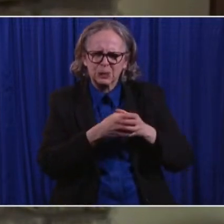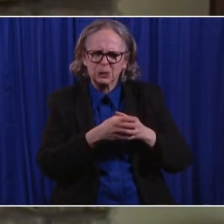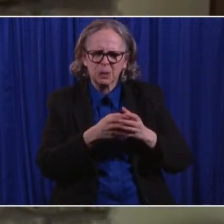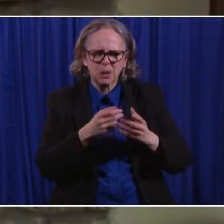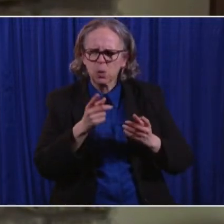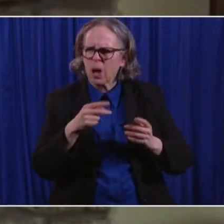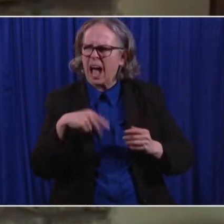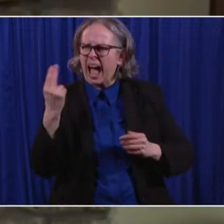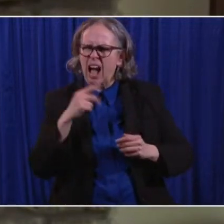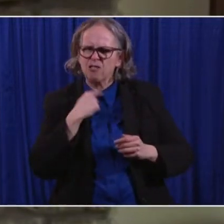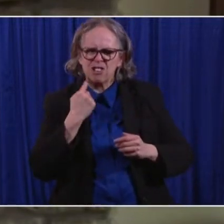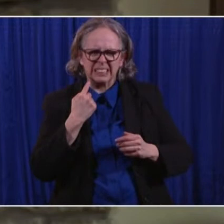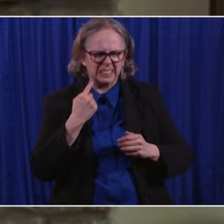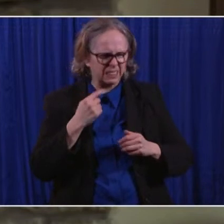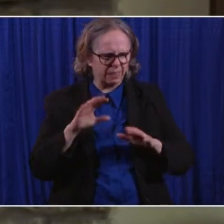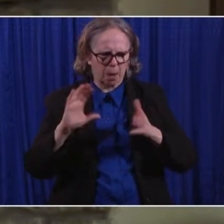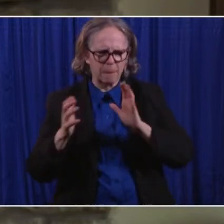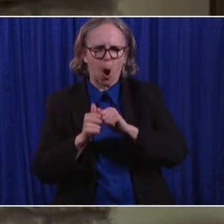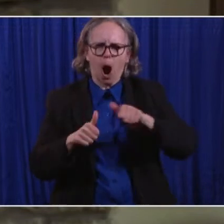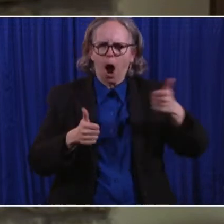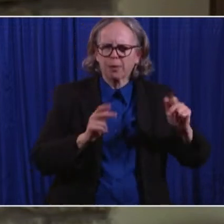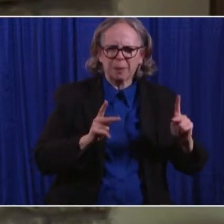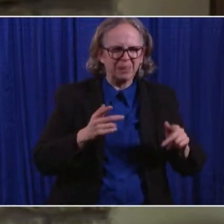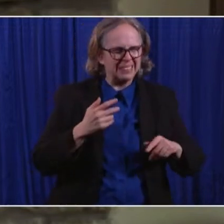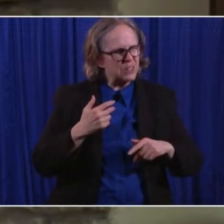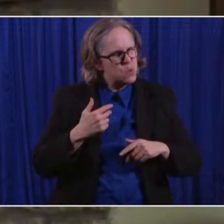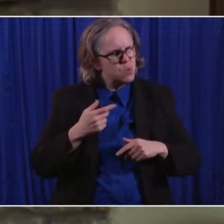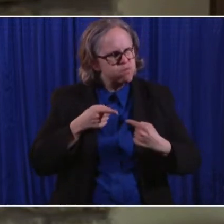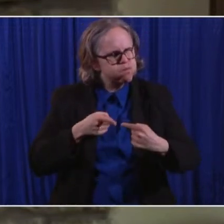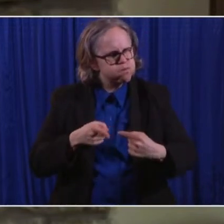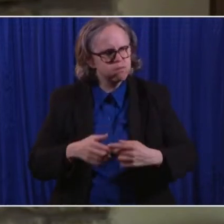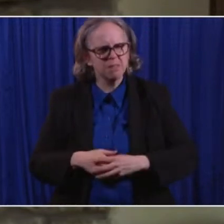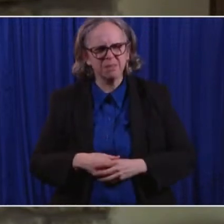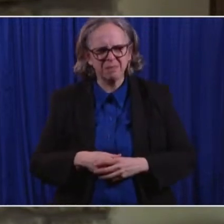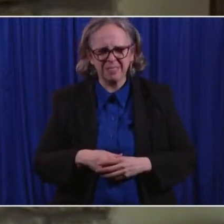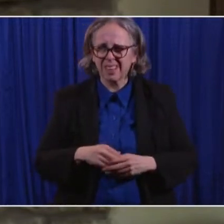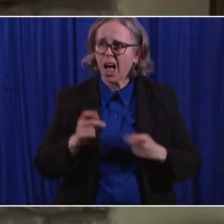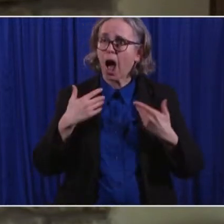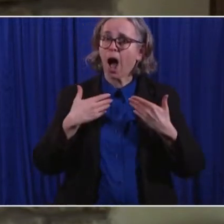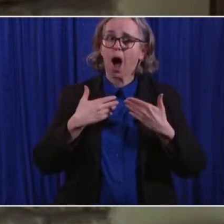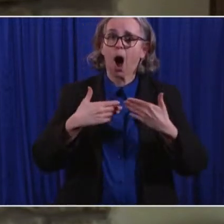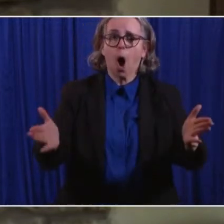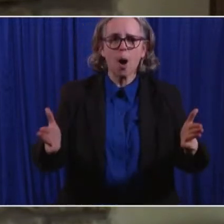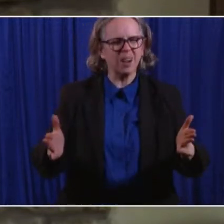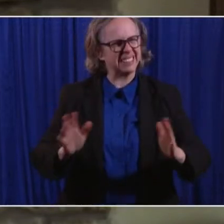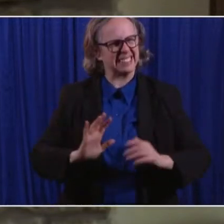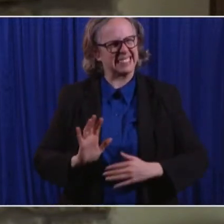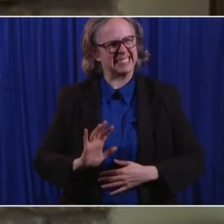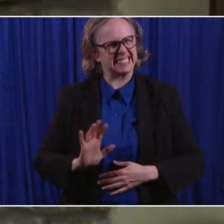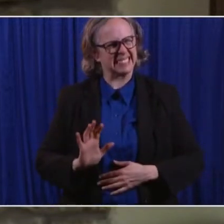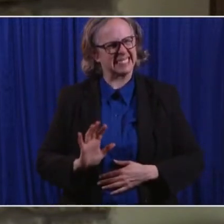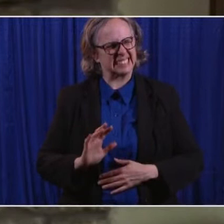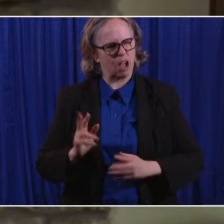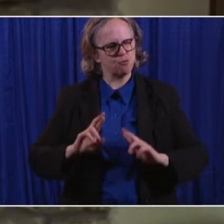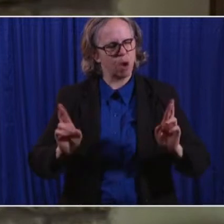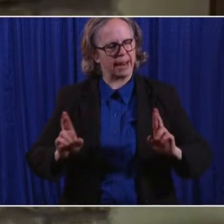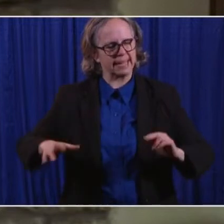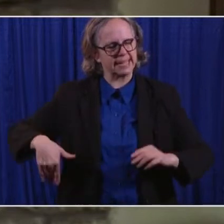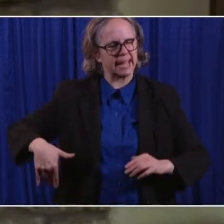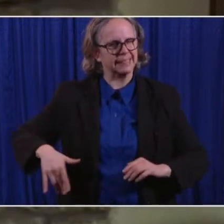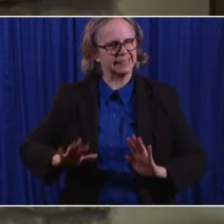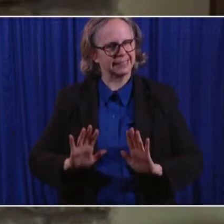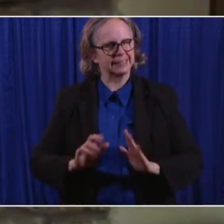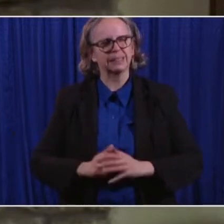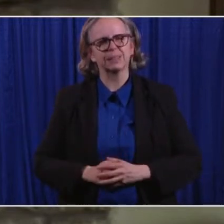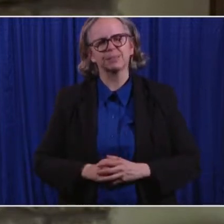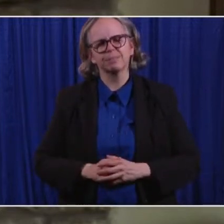than others. So I don't think that, we will go straight to opening it up, but,